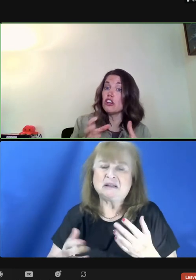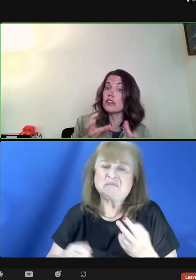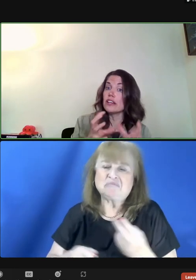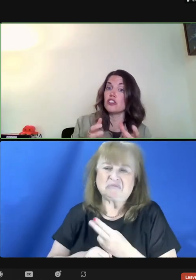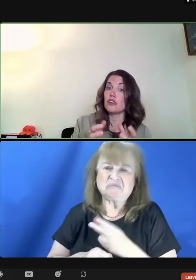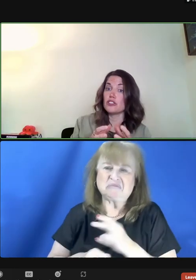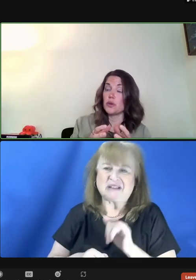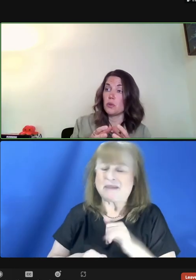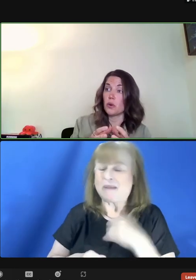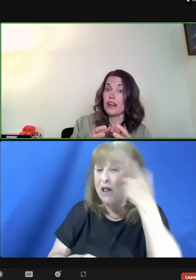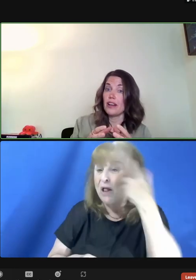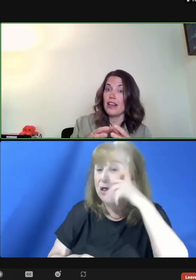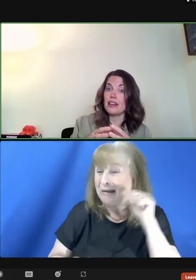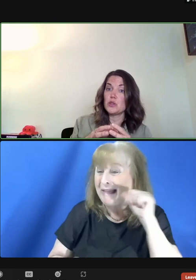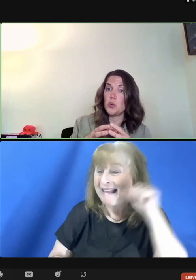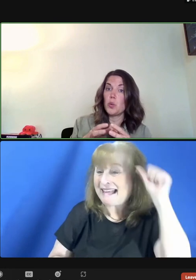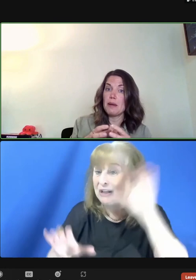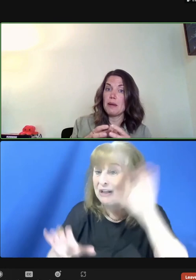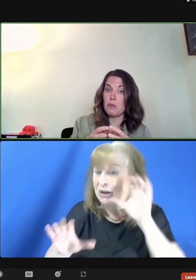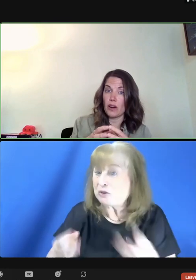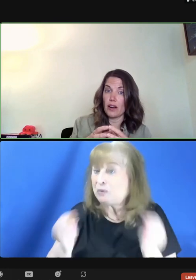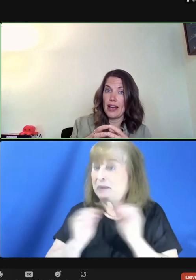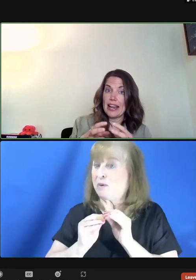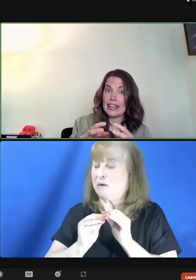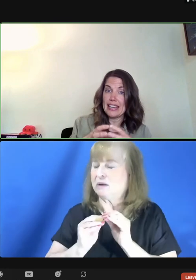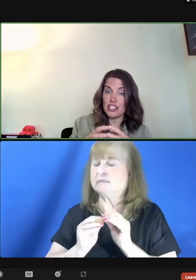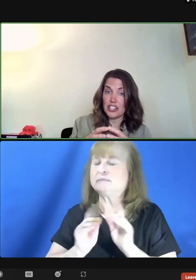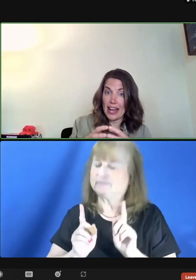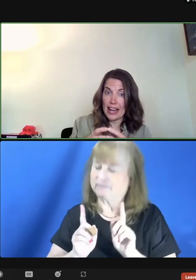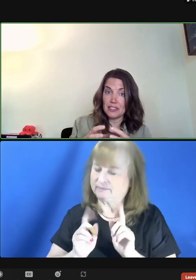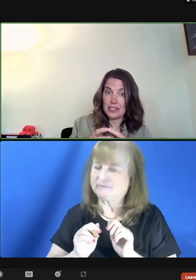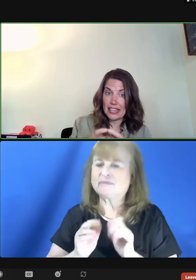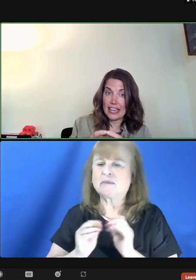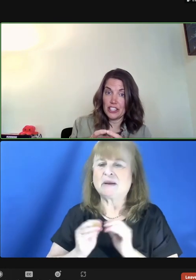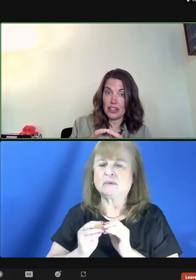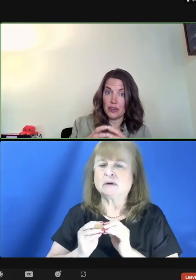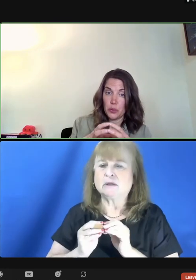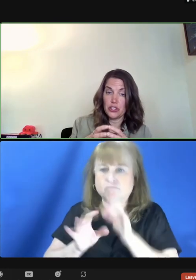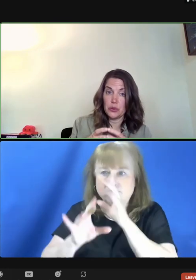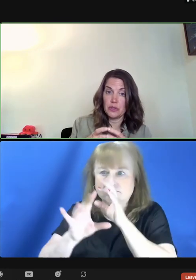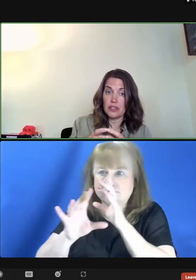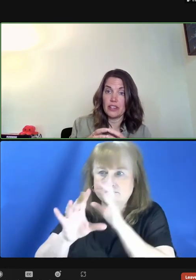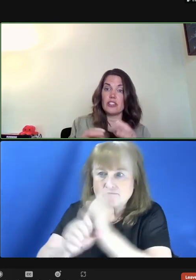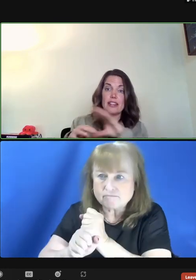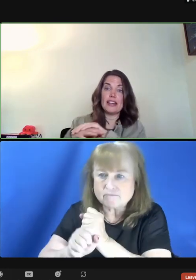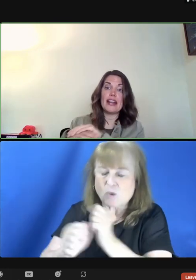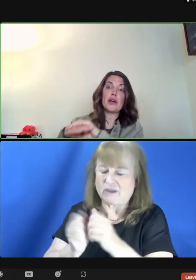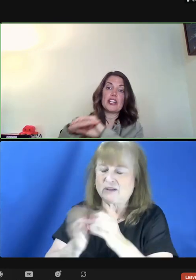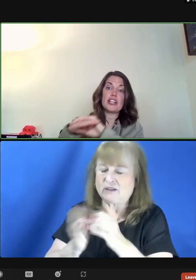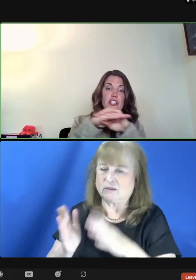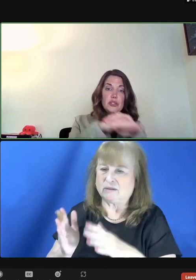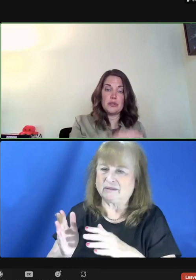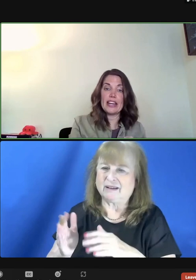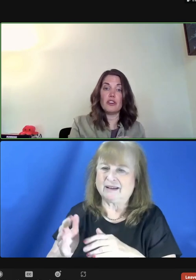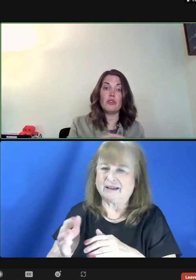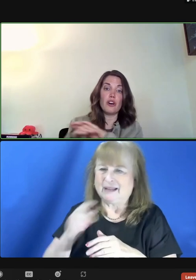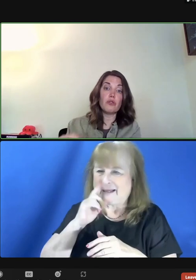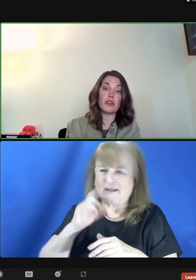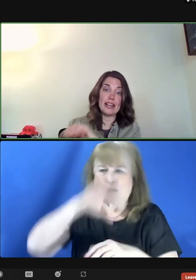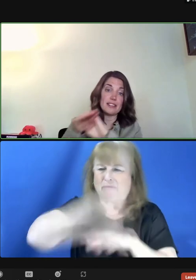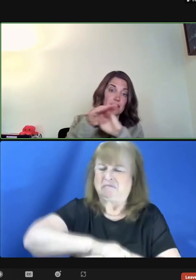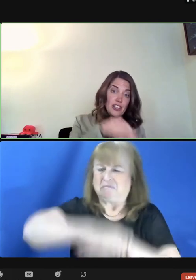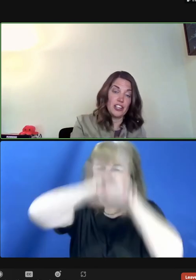it kind of might look like the adult is doing more, that is way more engaging, actively engaging with the student than in any way trying to